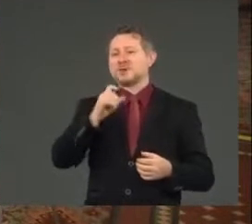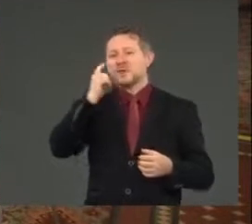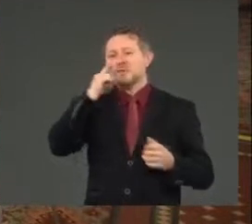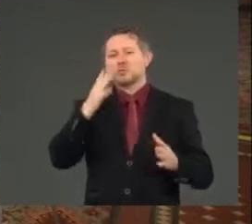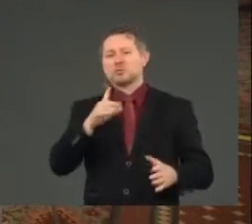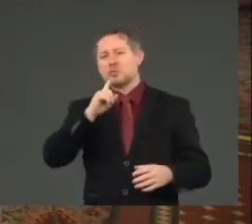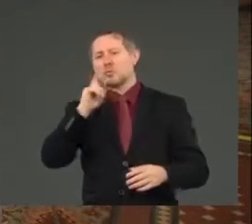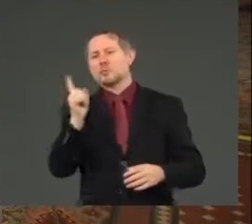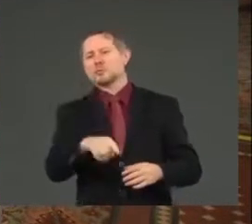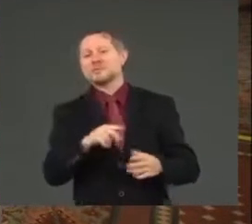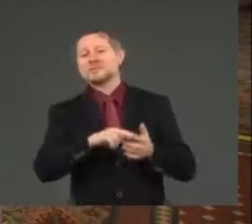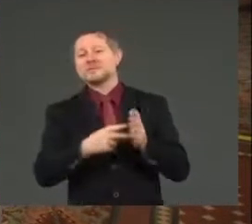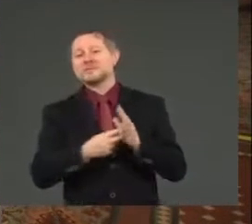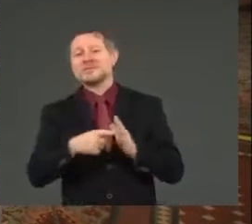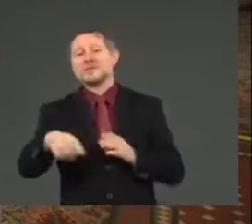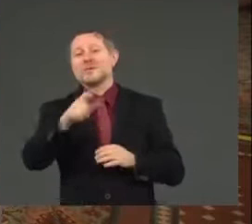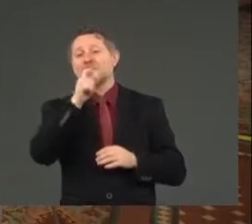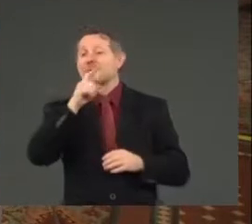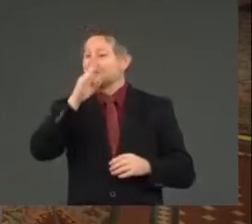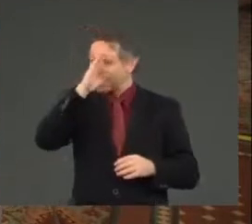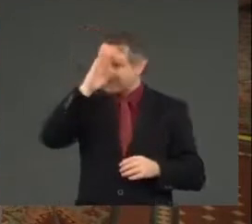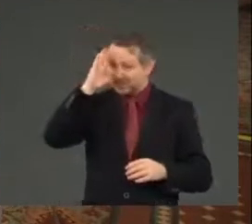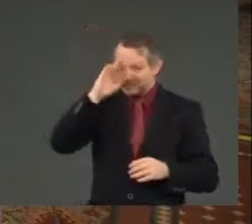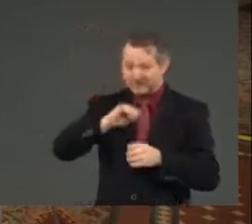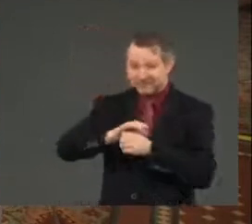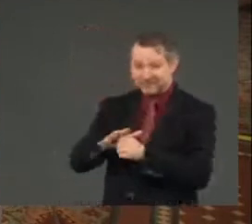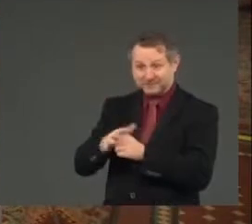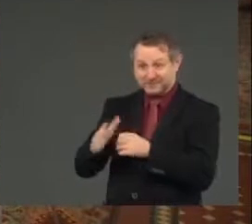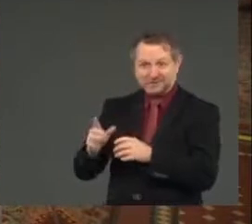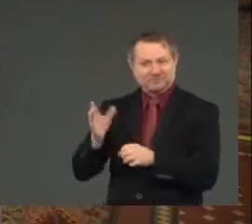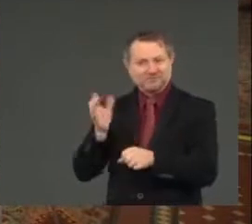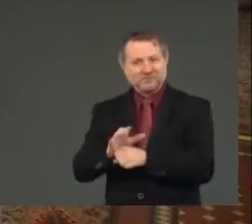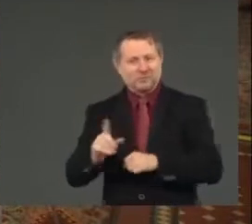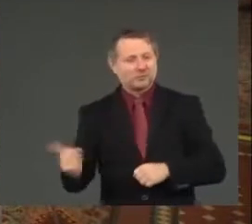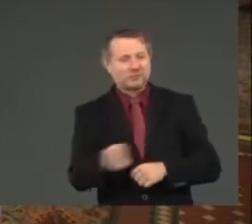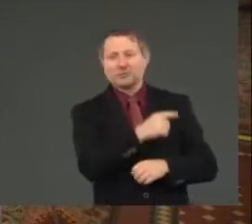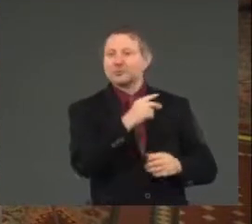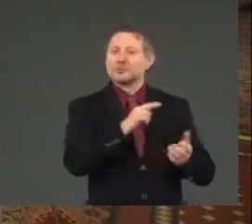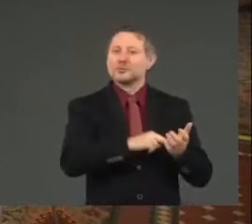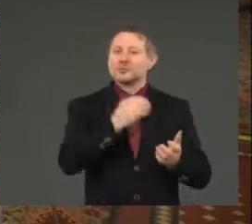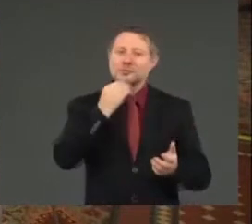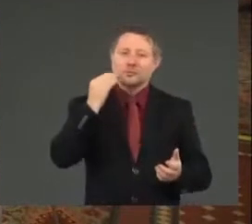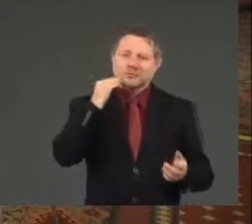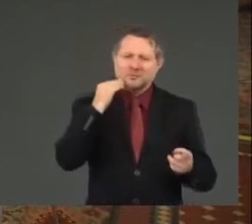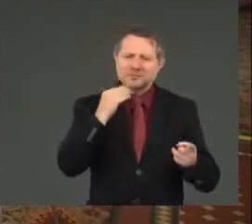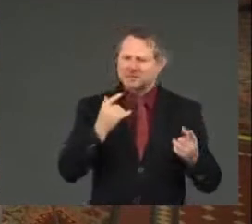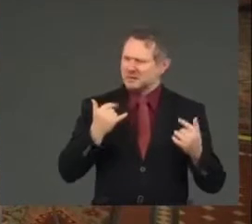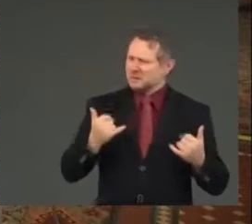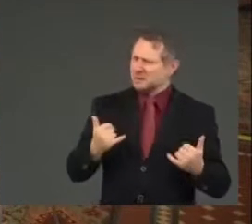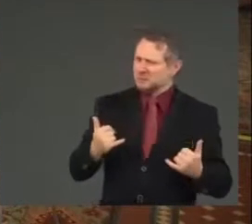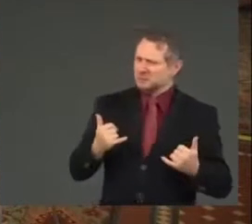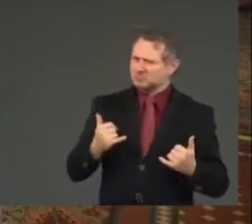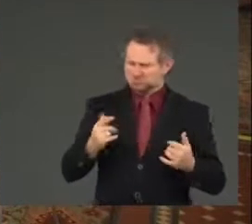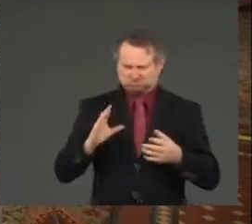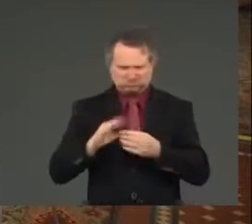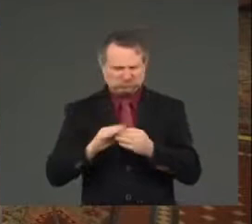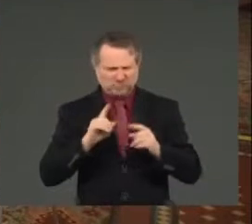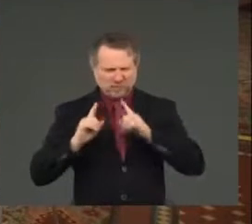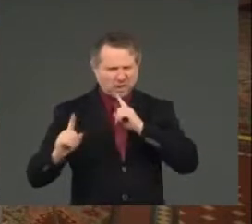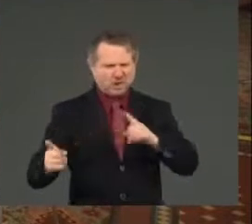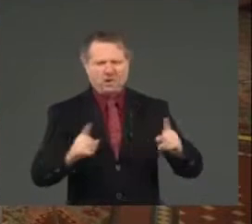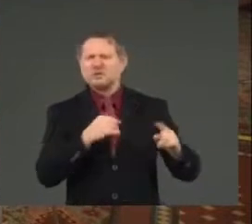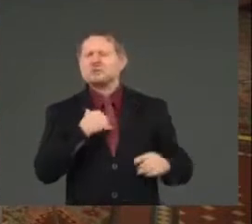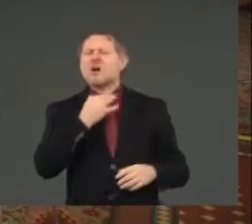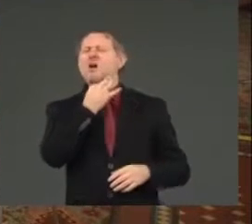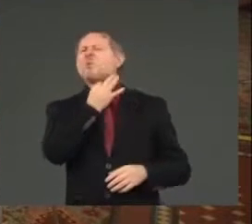COVID-positive patients back into the nursing homes. In reflecting on comments, I was wondering, why